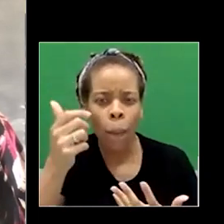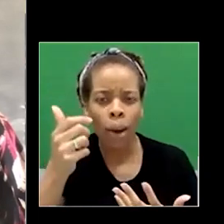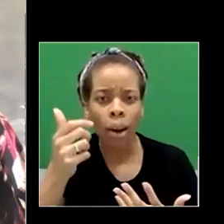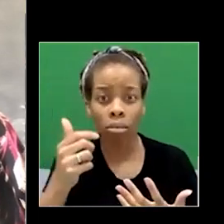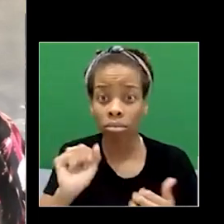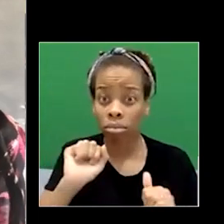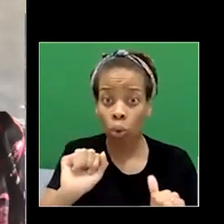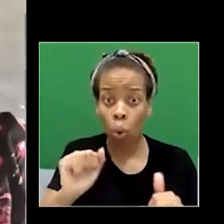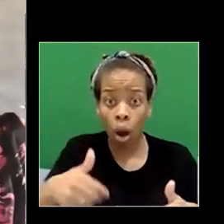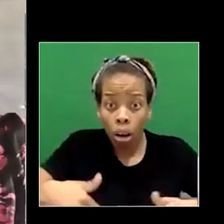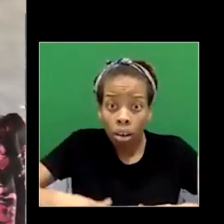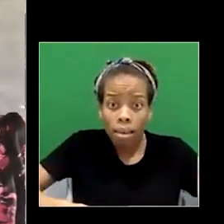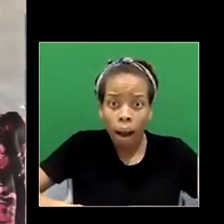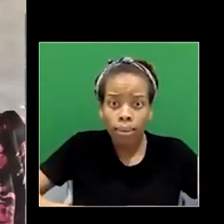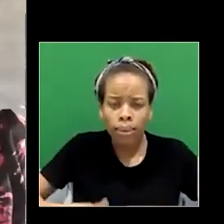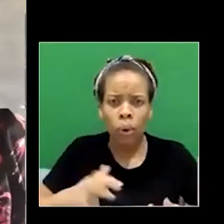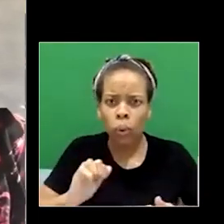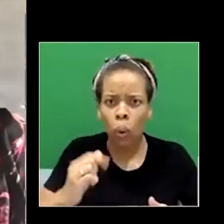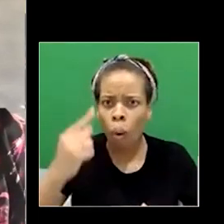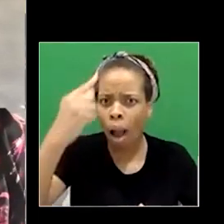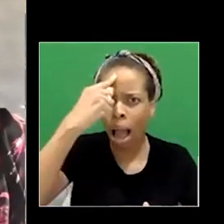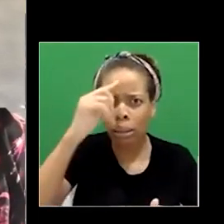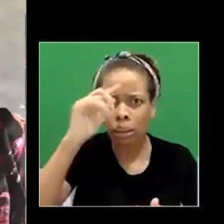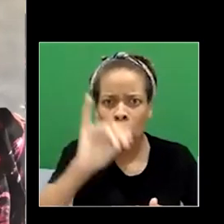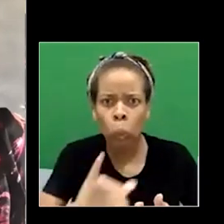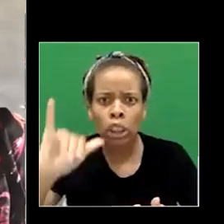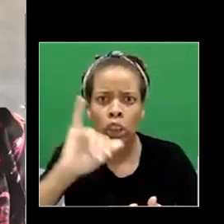from your head? I think it's the head.